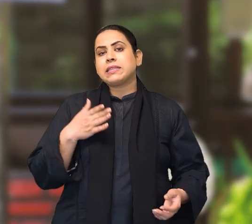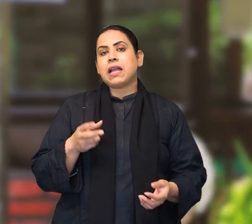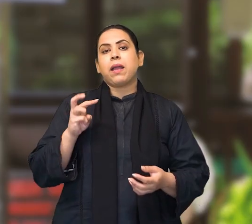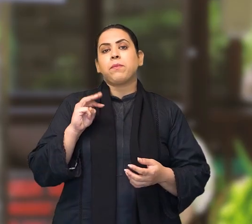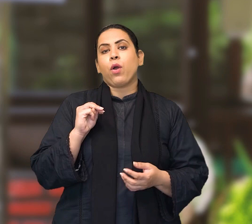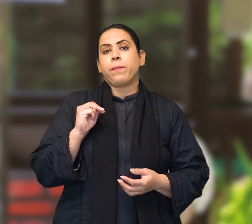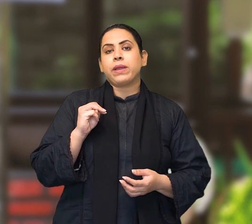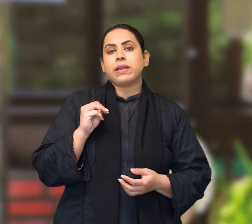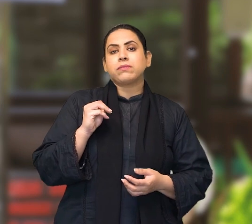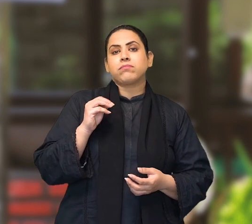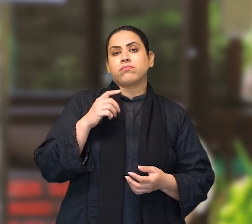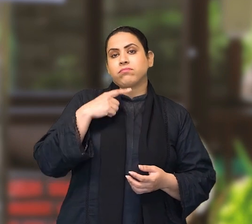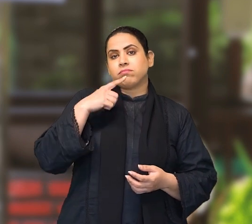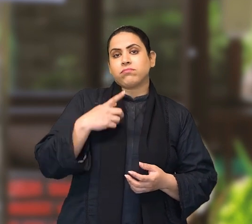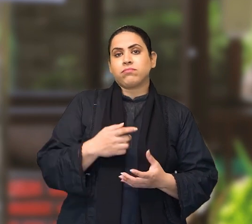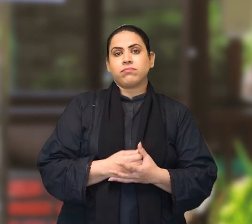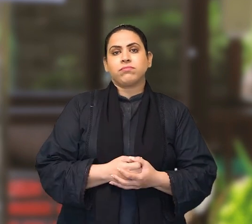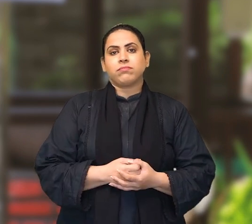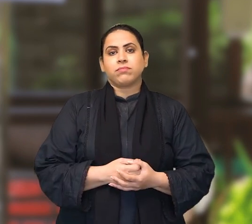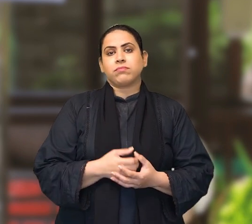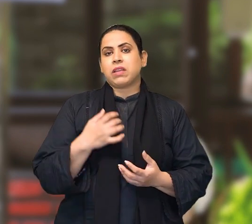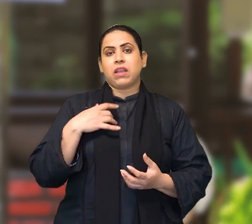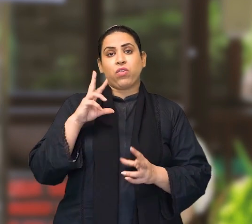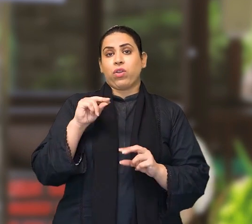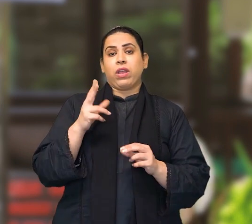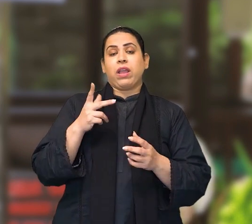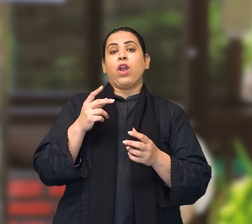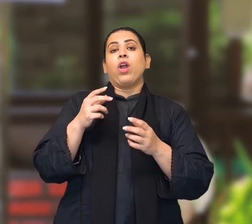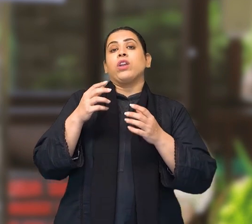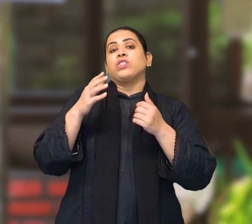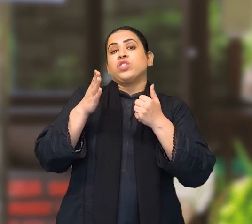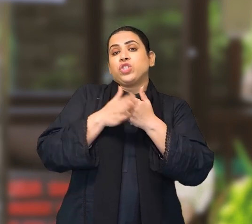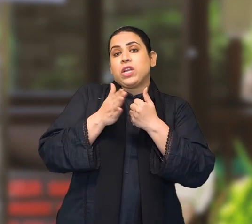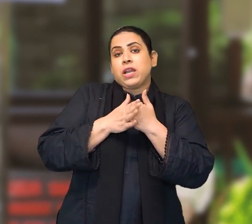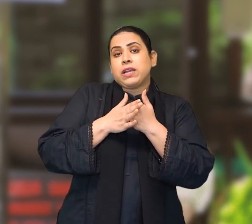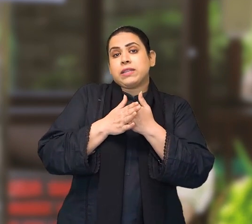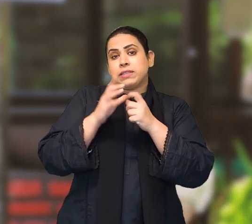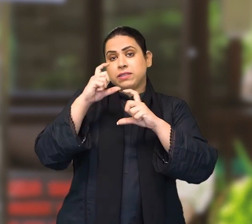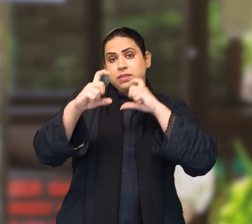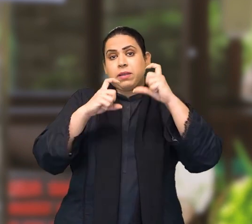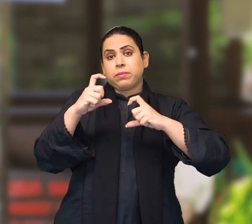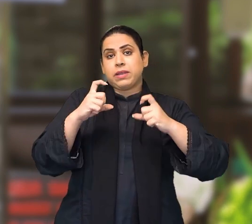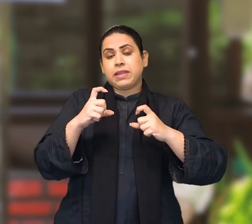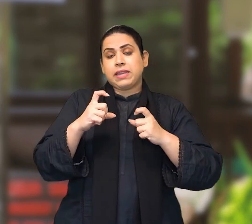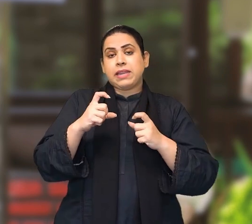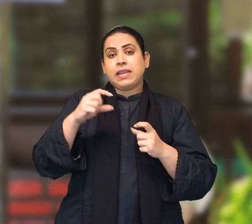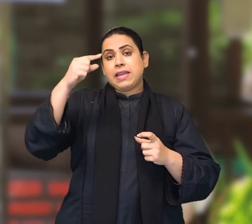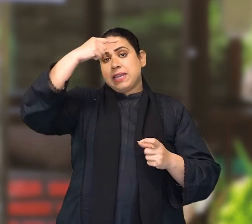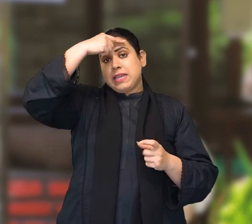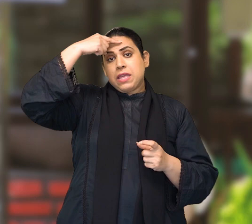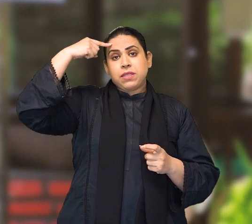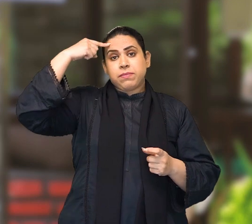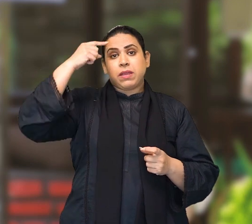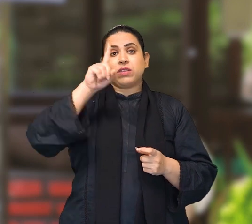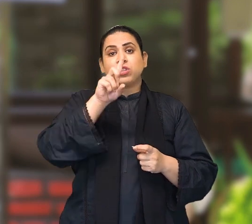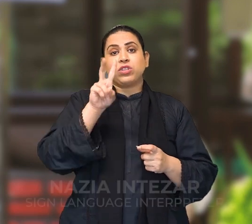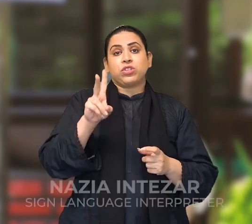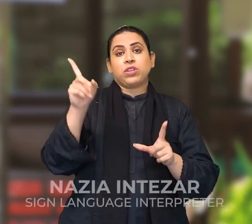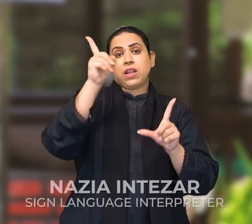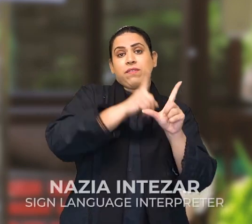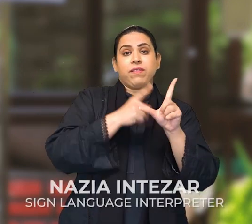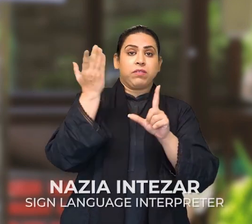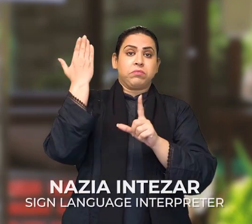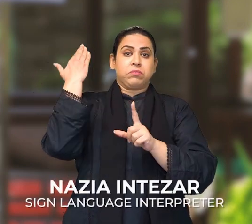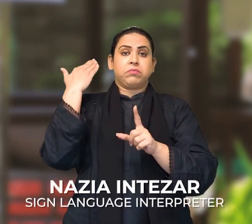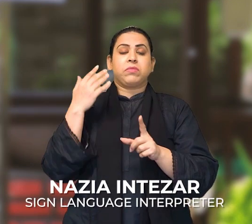This is Mohammed Zain, and I run a wedding company. It's called Kismet. It's been good 12 years. I'm